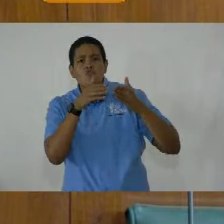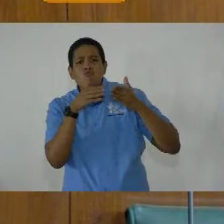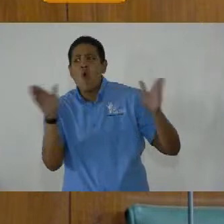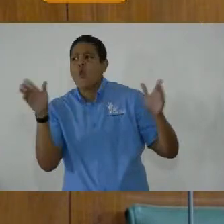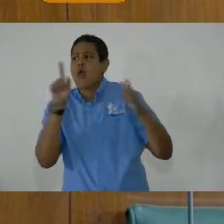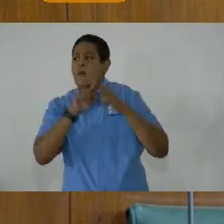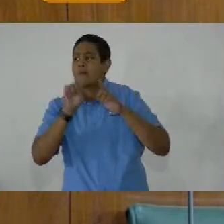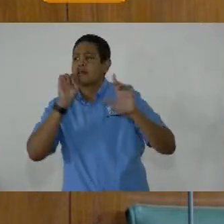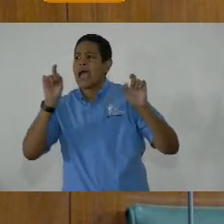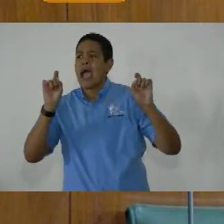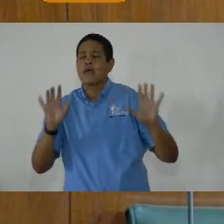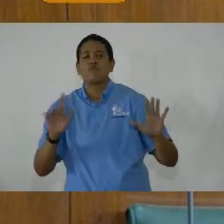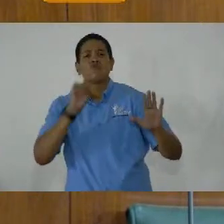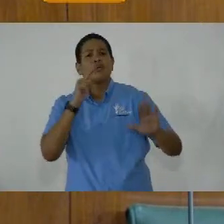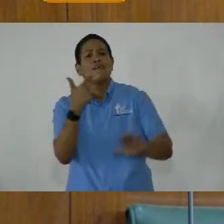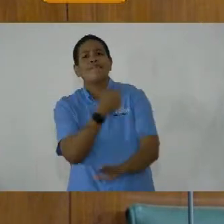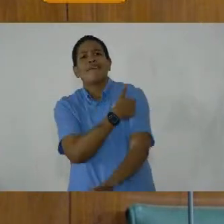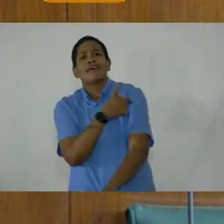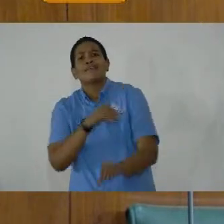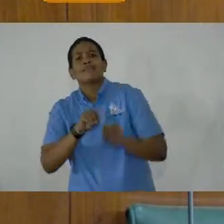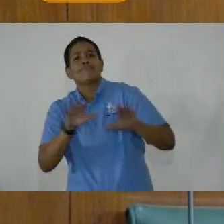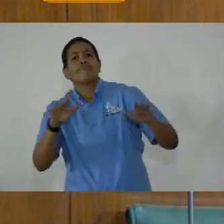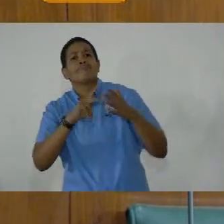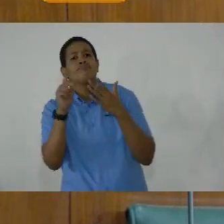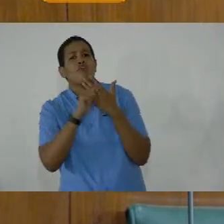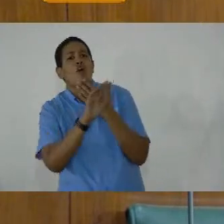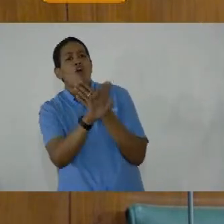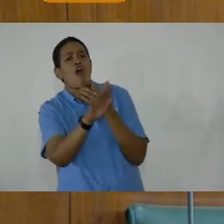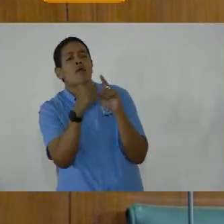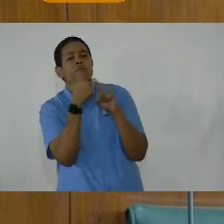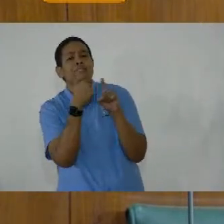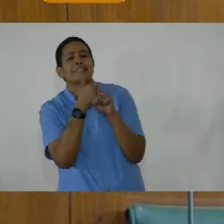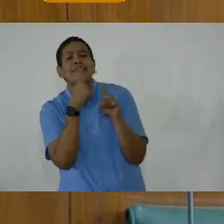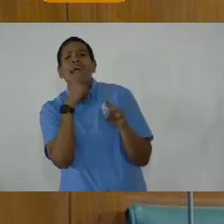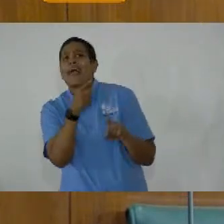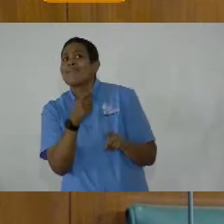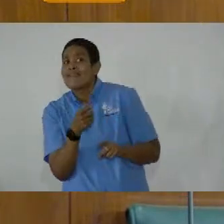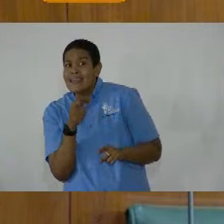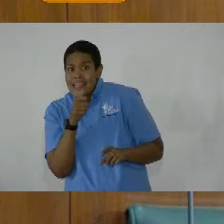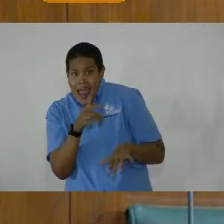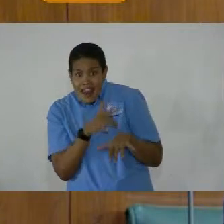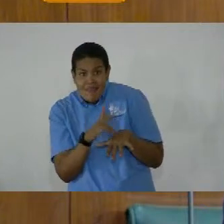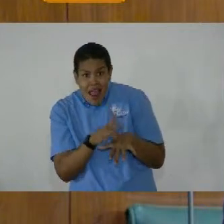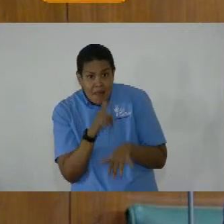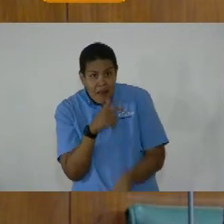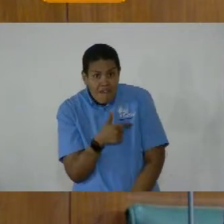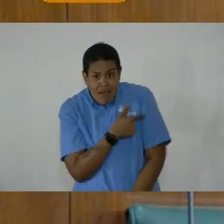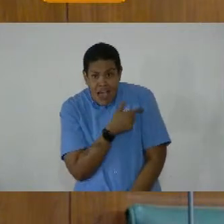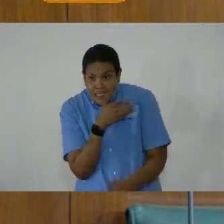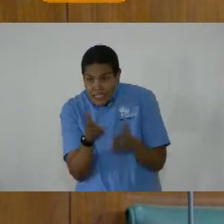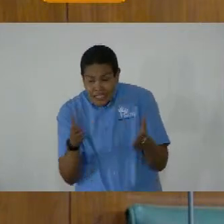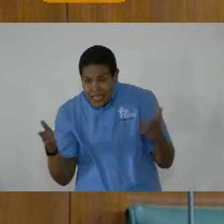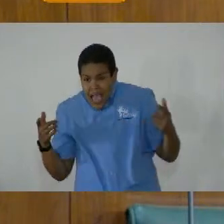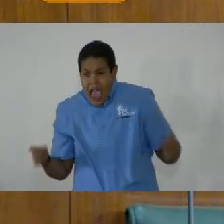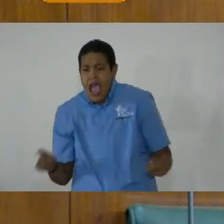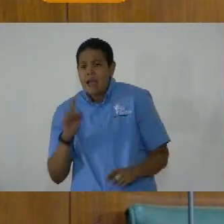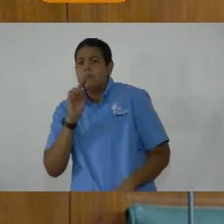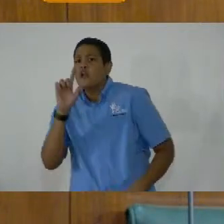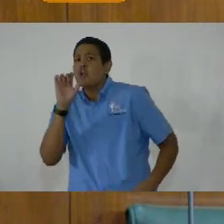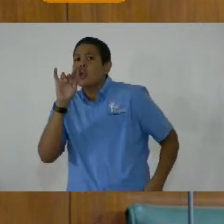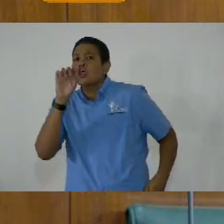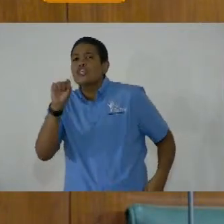and administration of the vaccine program were the unavailability of vaccines, the